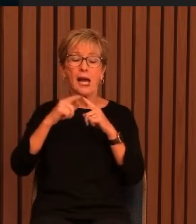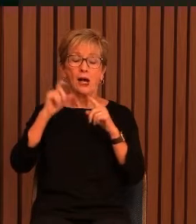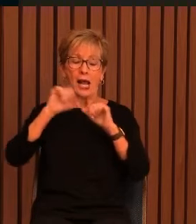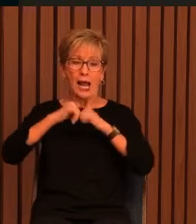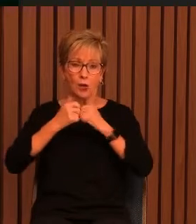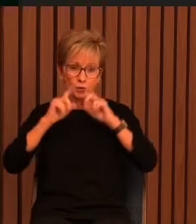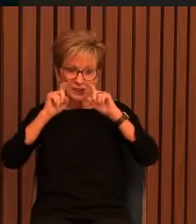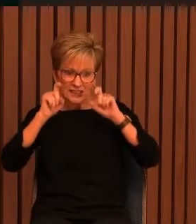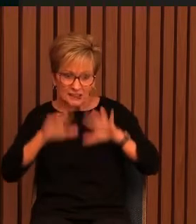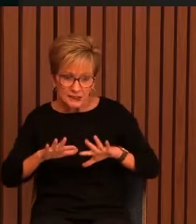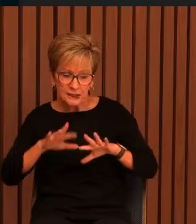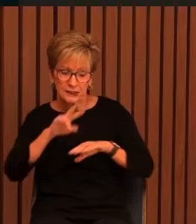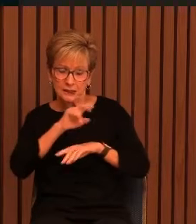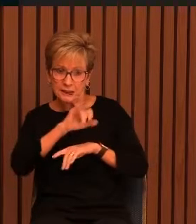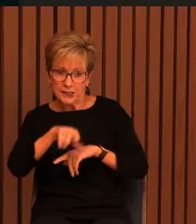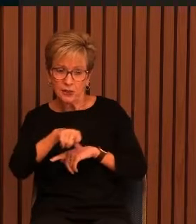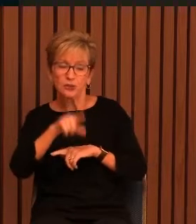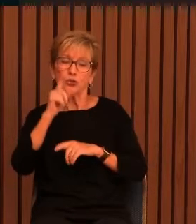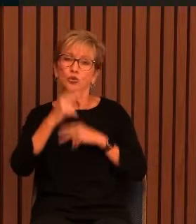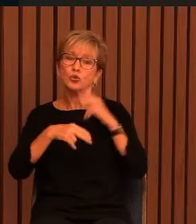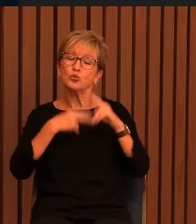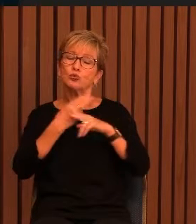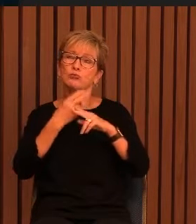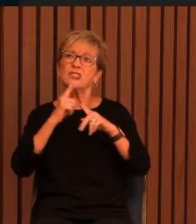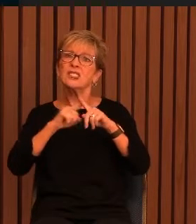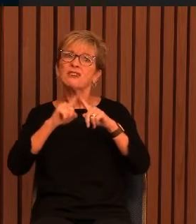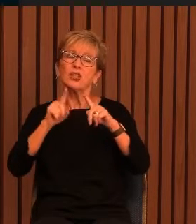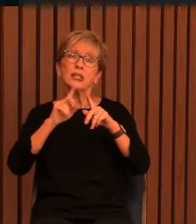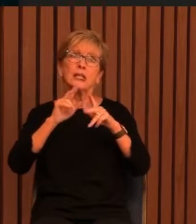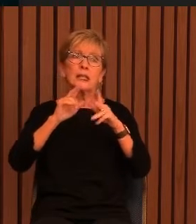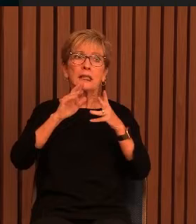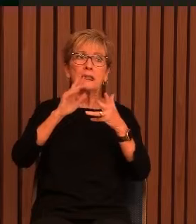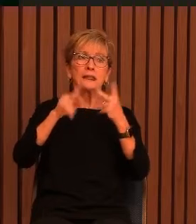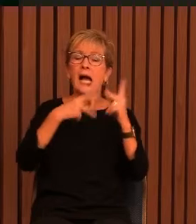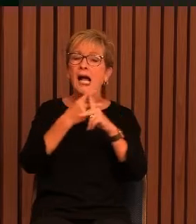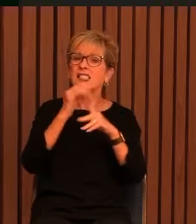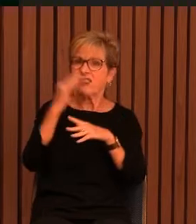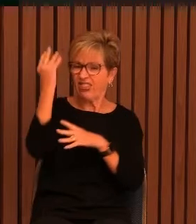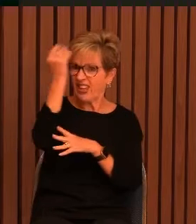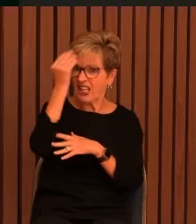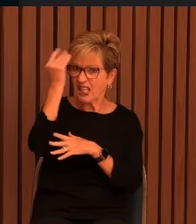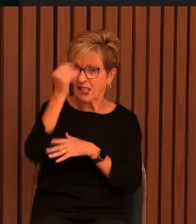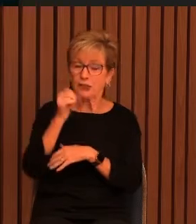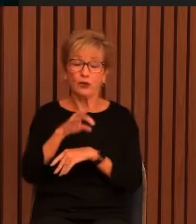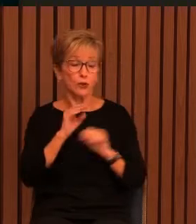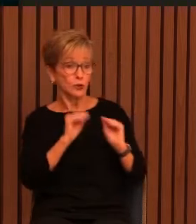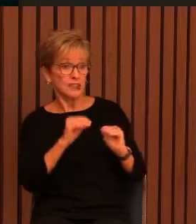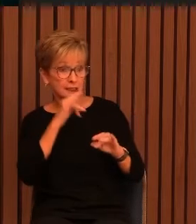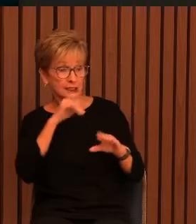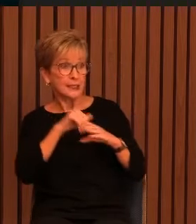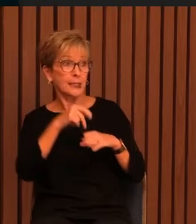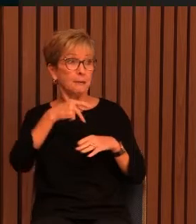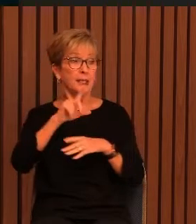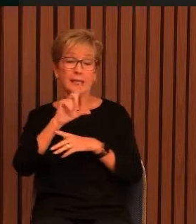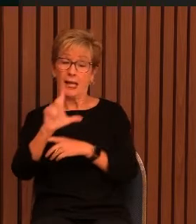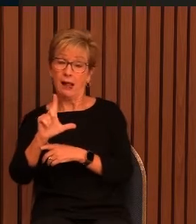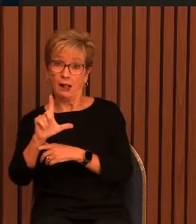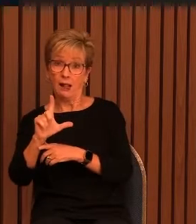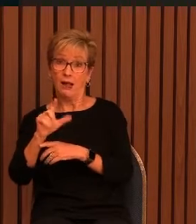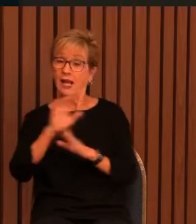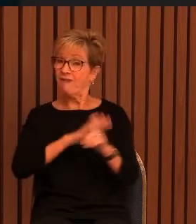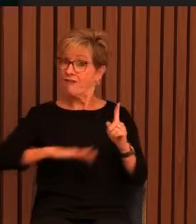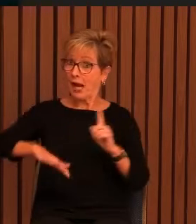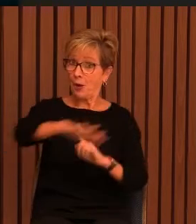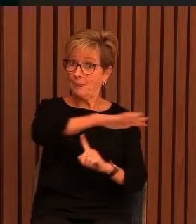them using similar types of thinking, right? So if you teach a kid in a PBL environment, but you